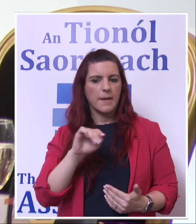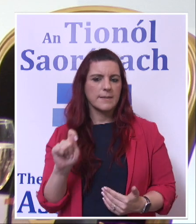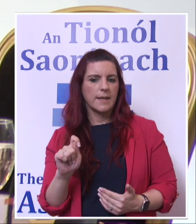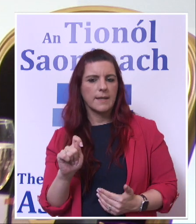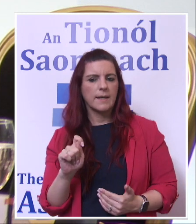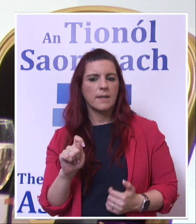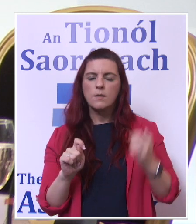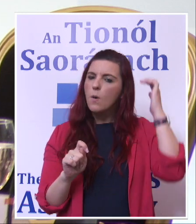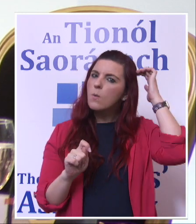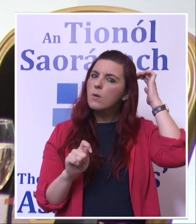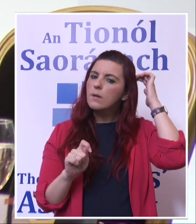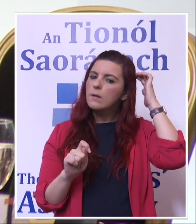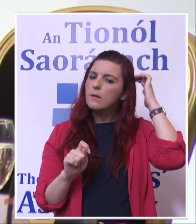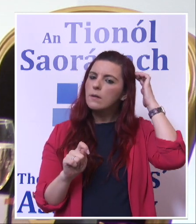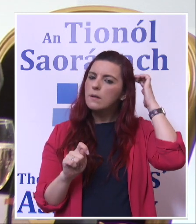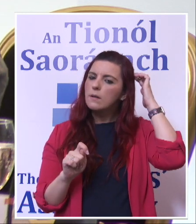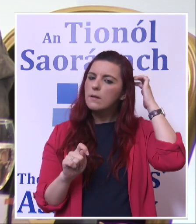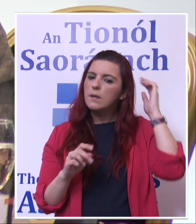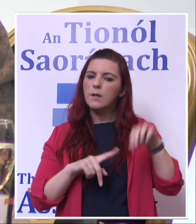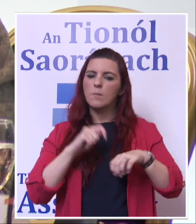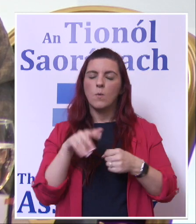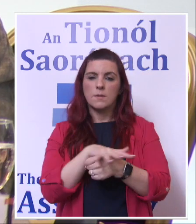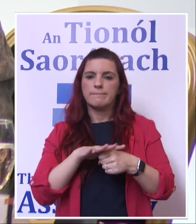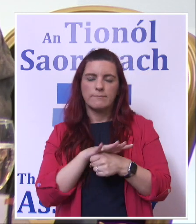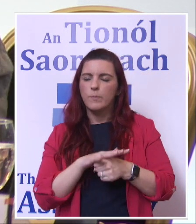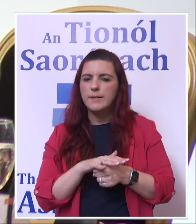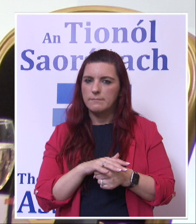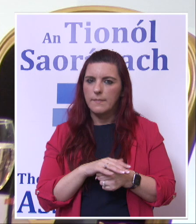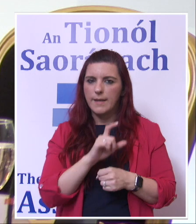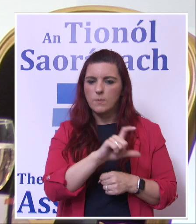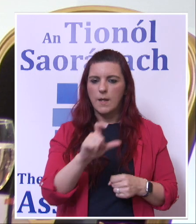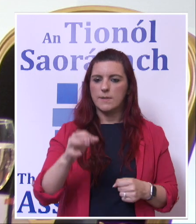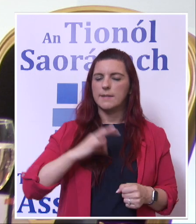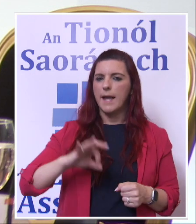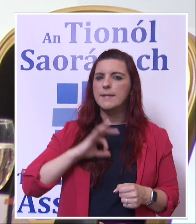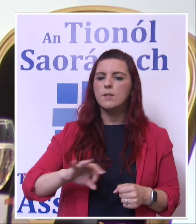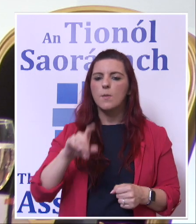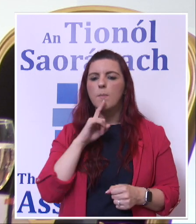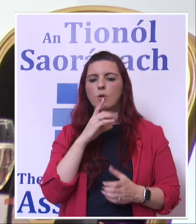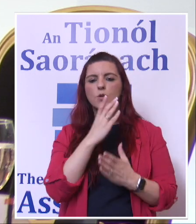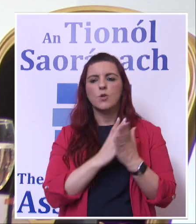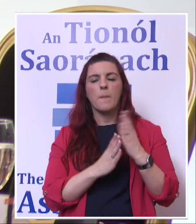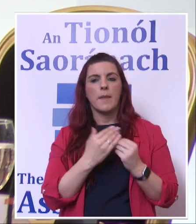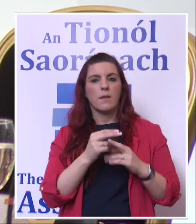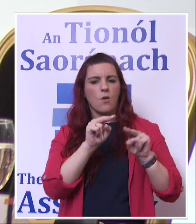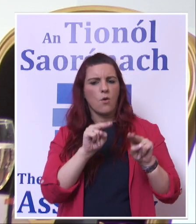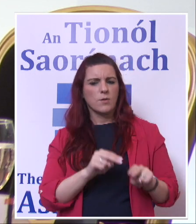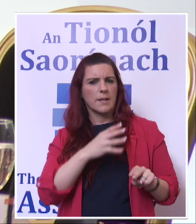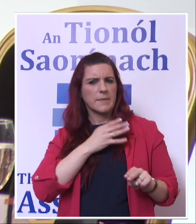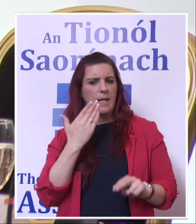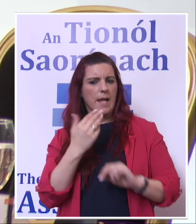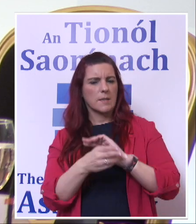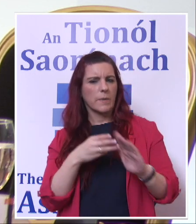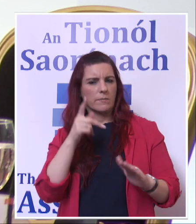tax. Well, in most cases, they actually gained, but we had our audit committee last week, and one